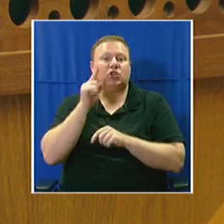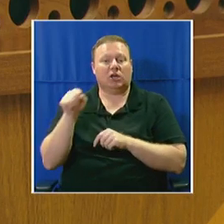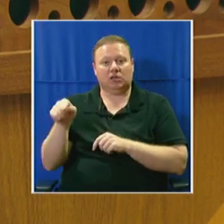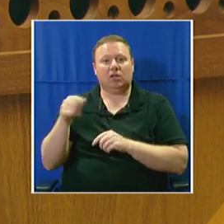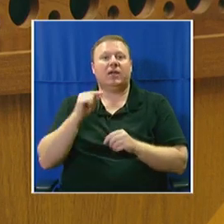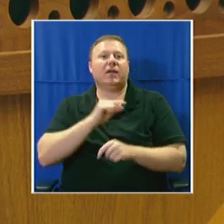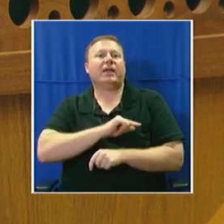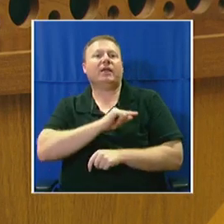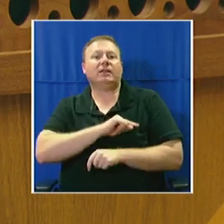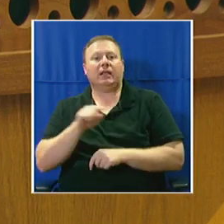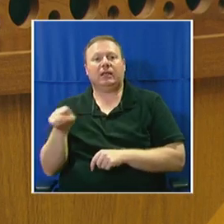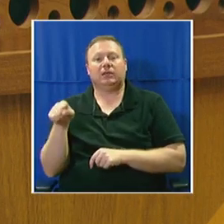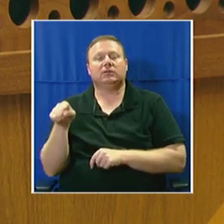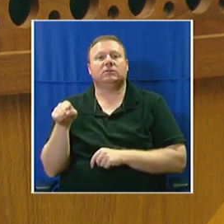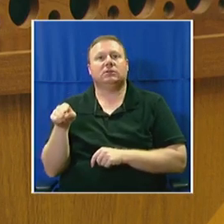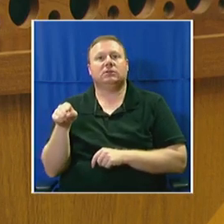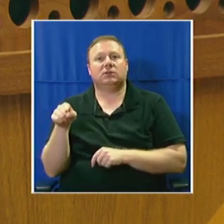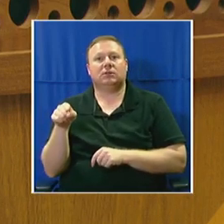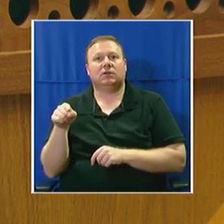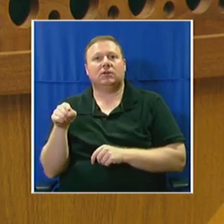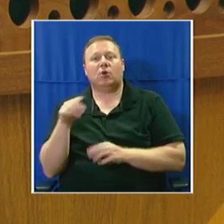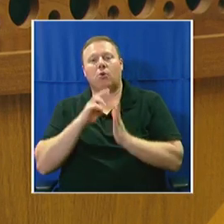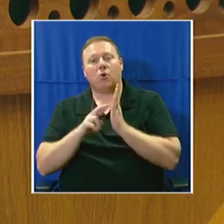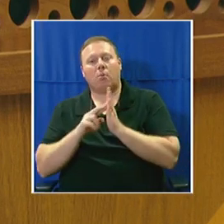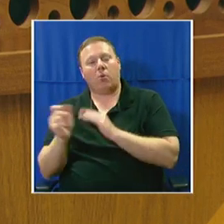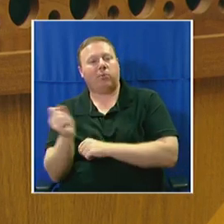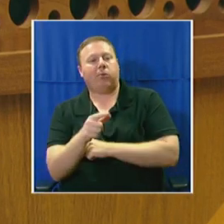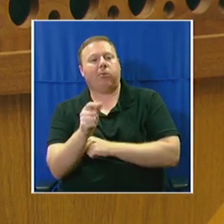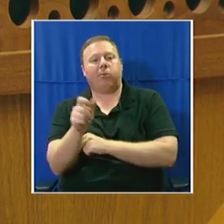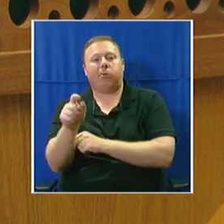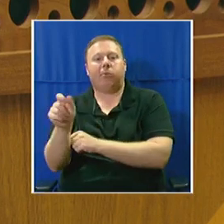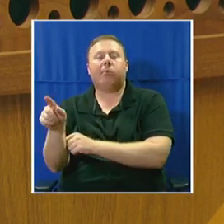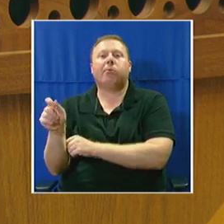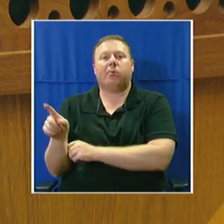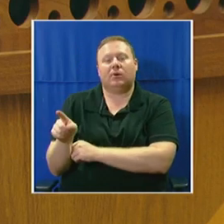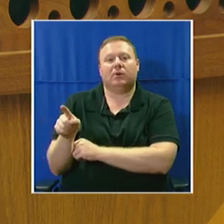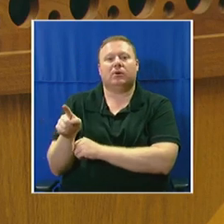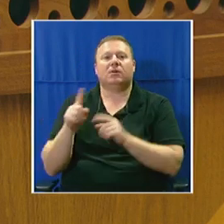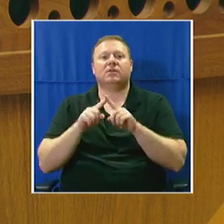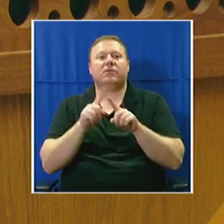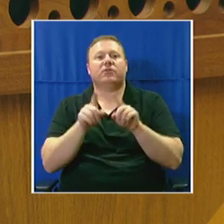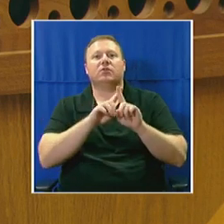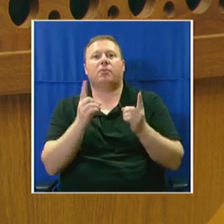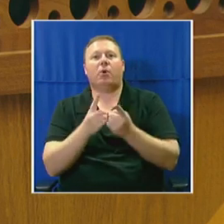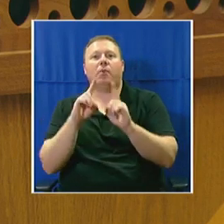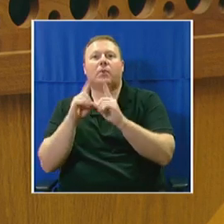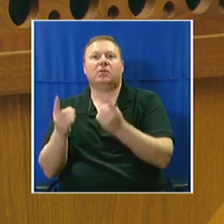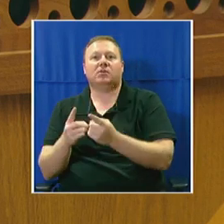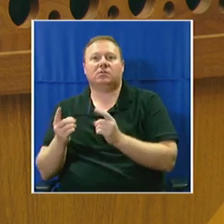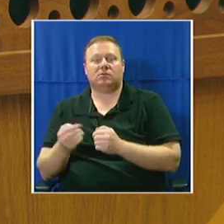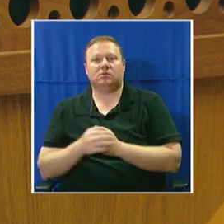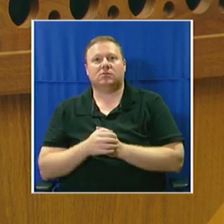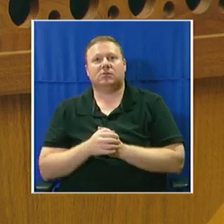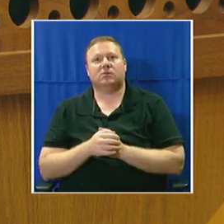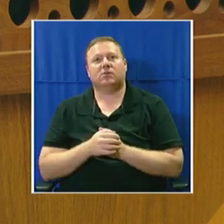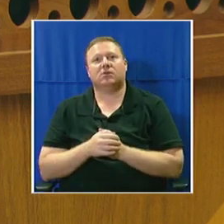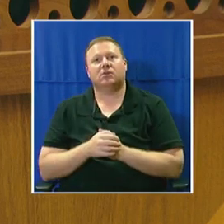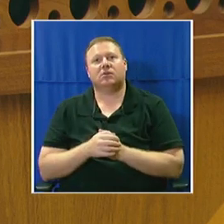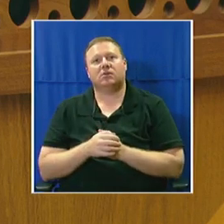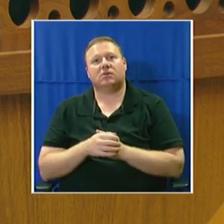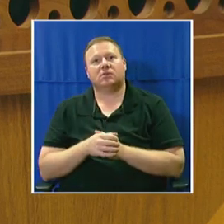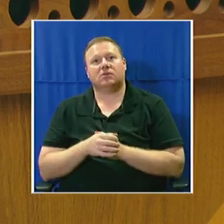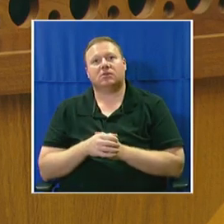yesterday in one of the poorest areas in the cape flats and I found the educator guilty and